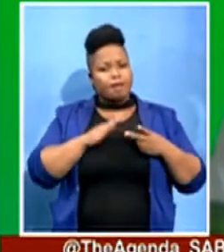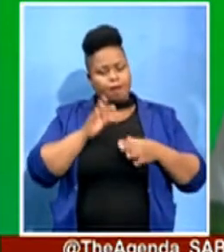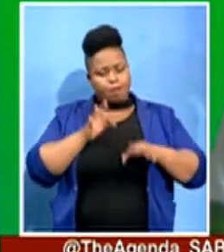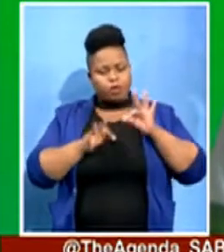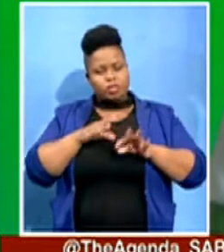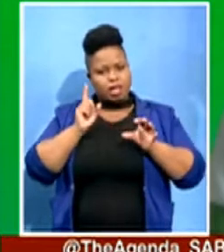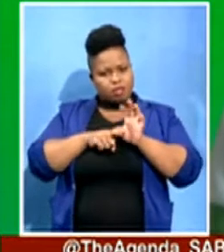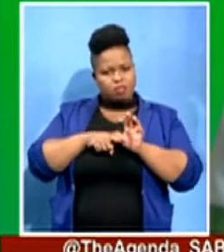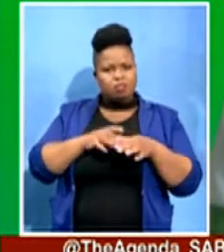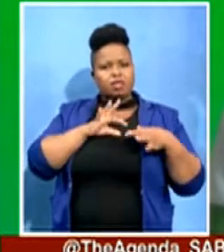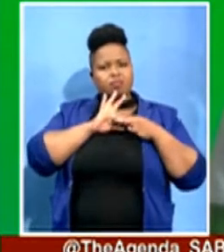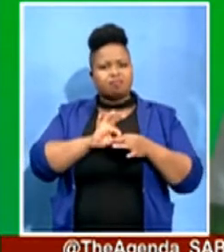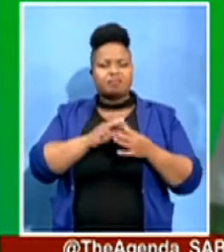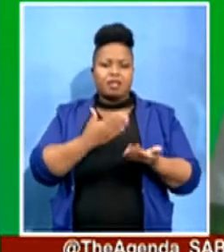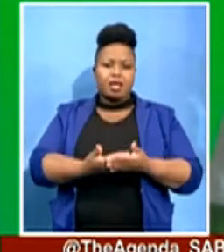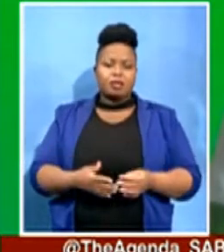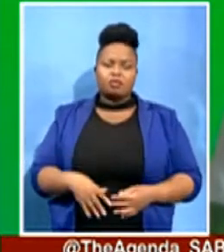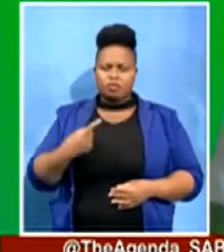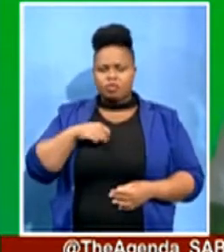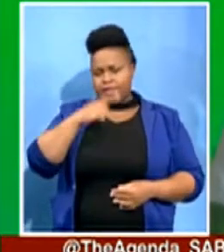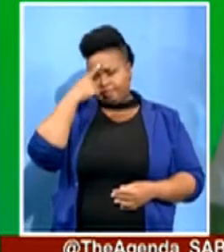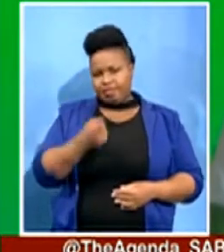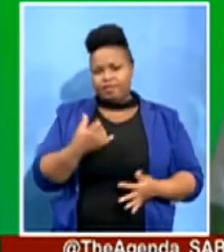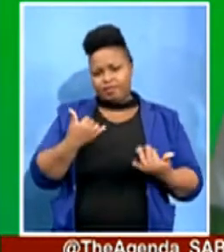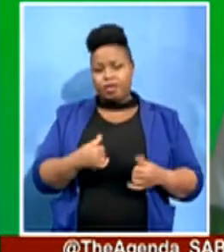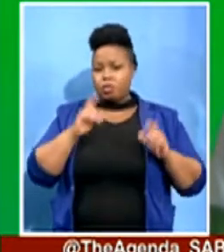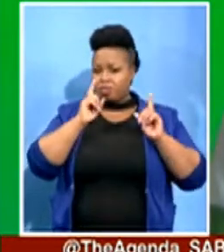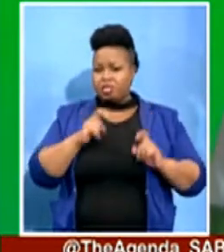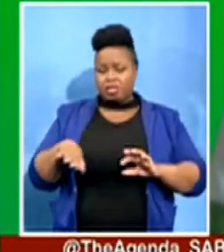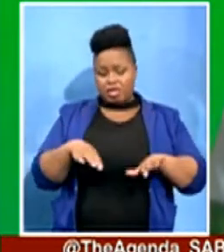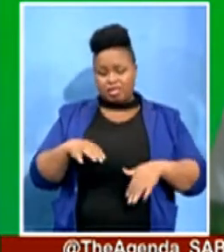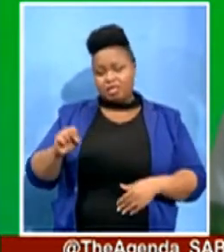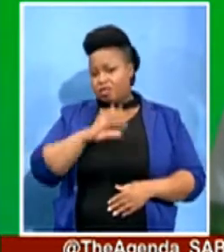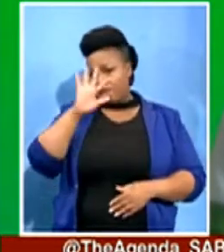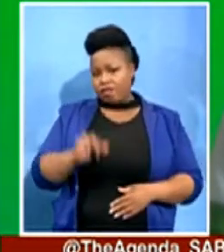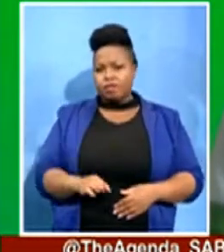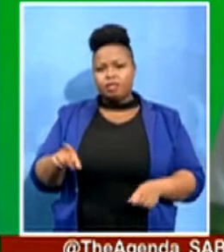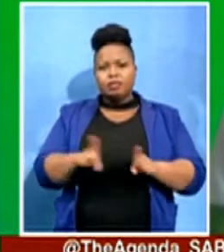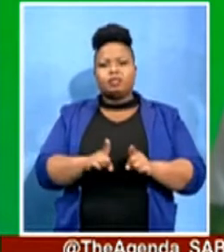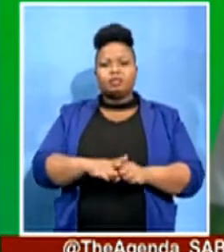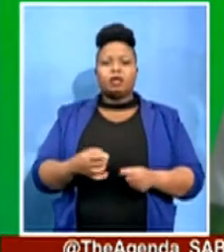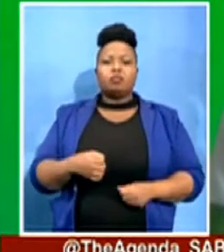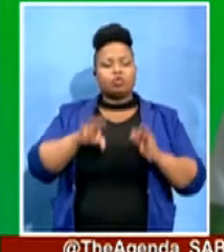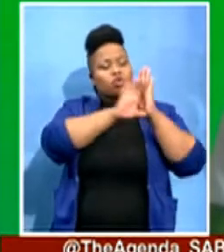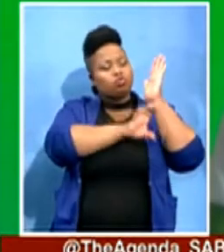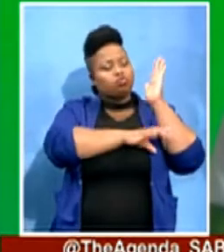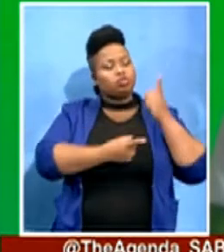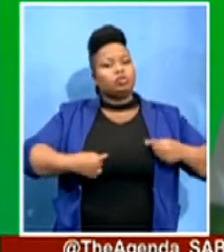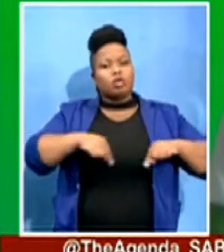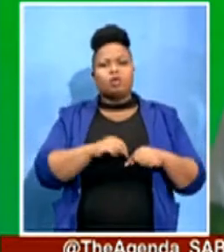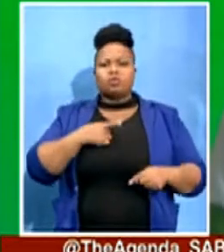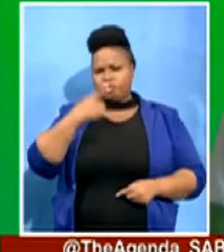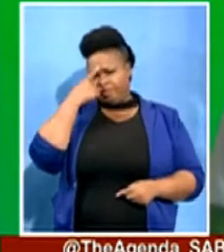deeply in this principle in Action SA, including a provision in our constitution that requires any public